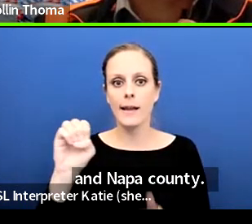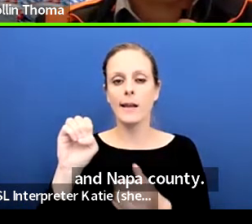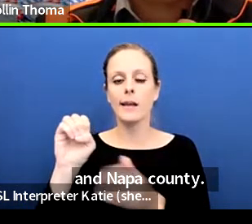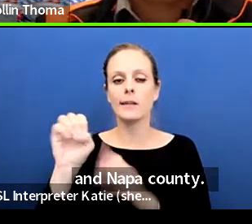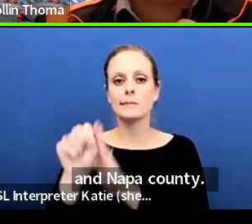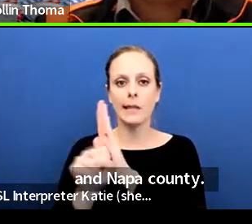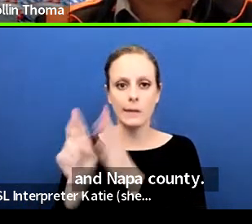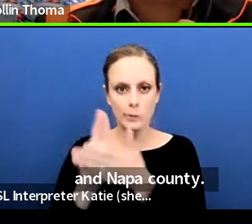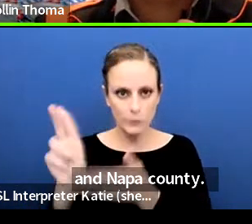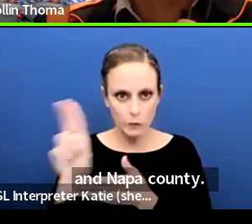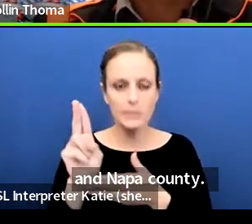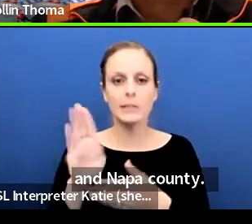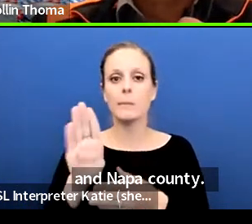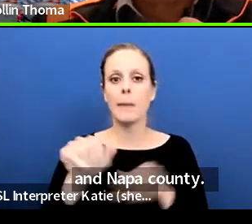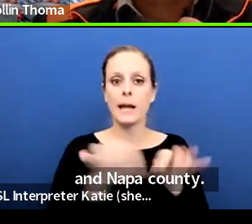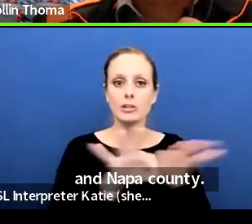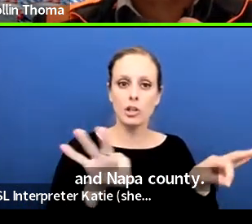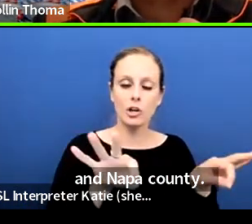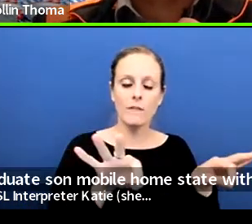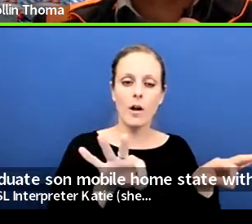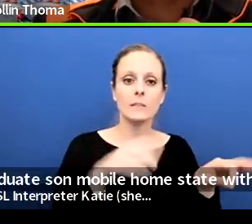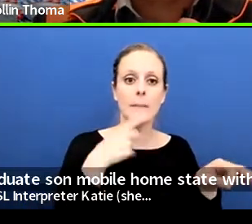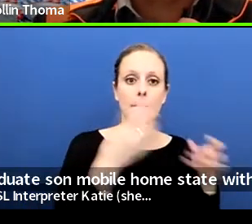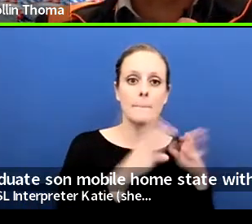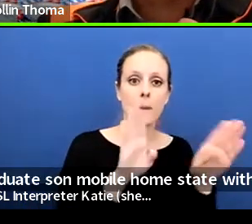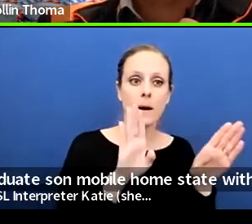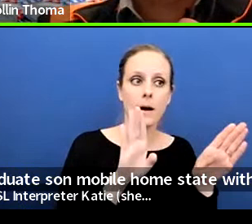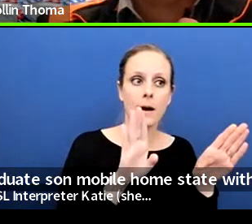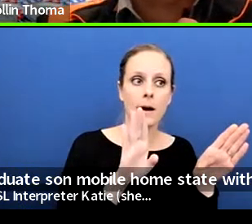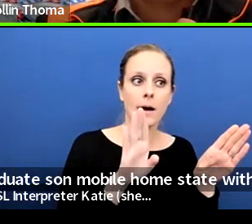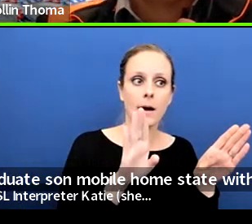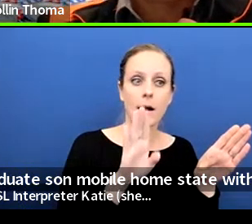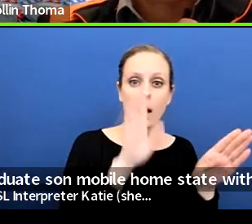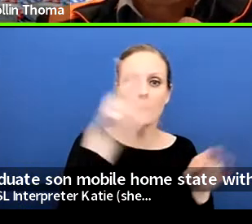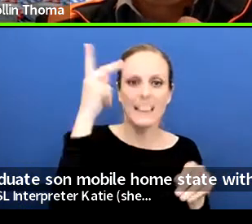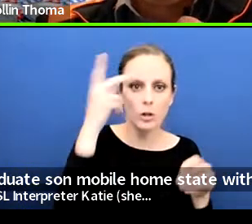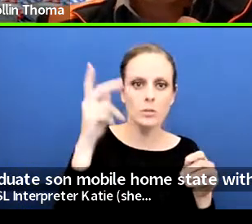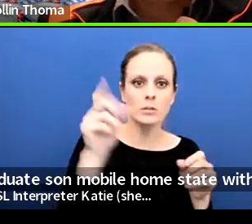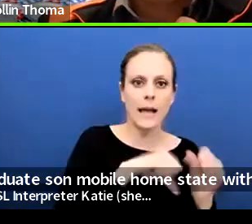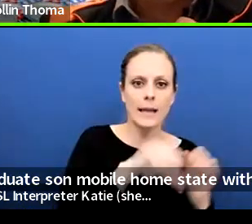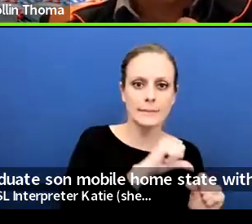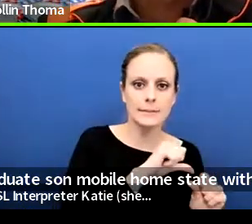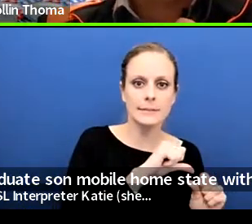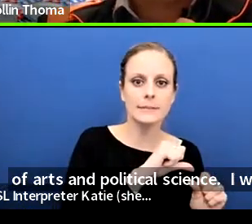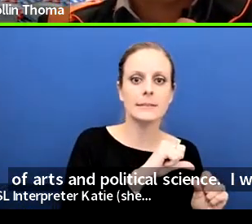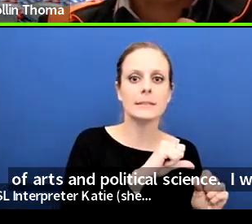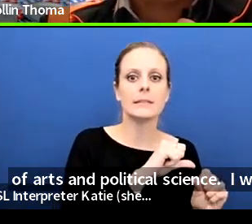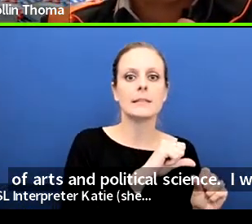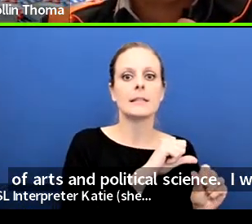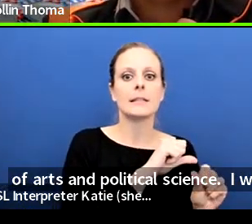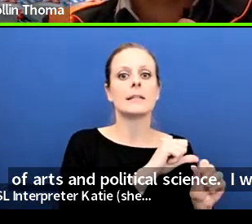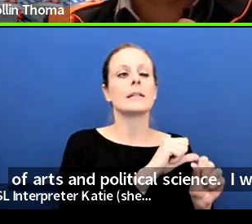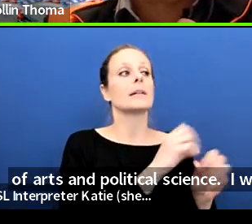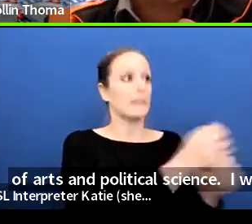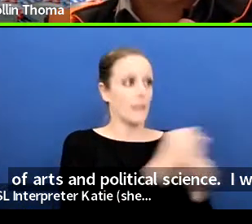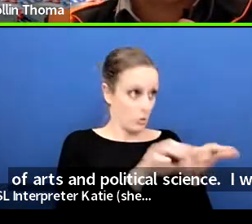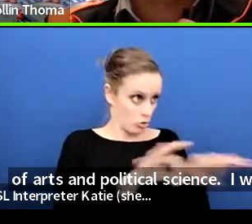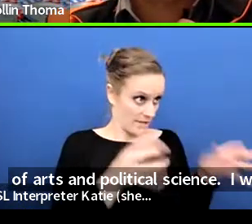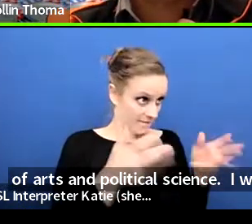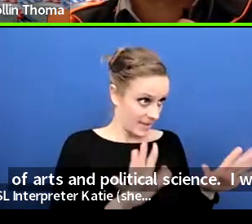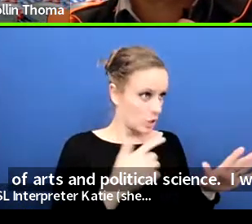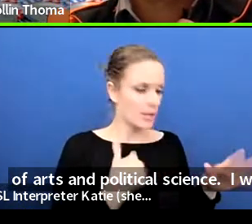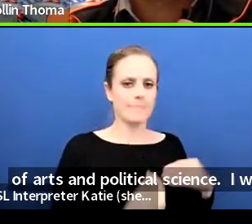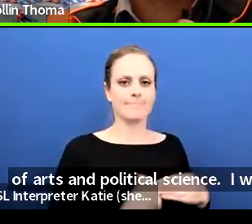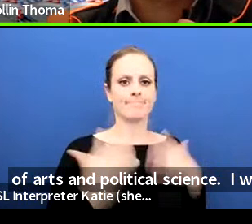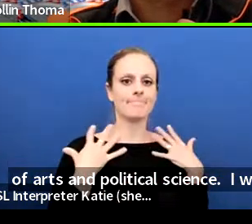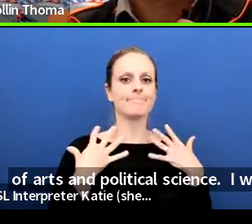of arts in political science, and wanted a job that would allow me to push for change and get